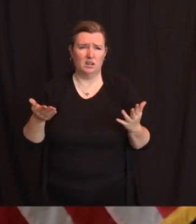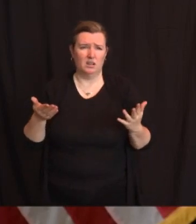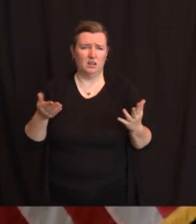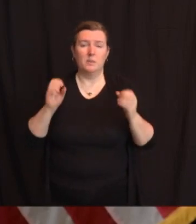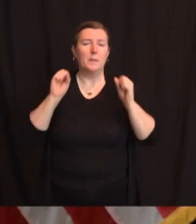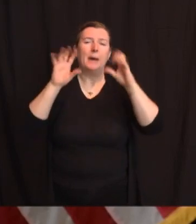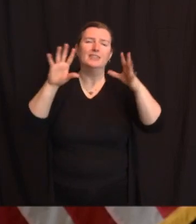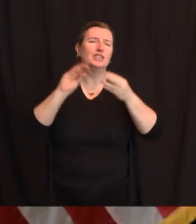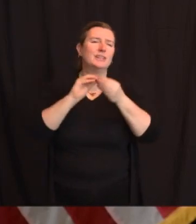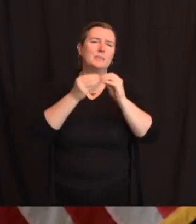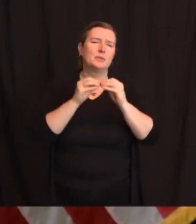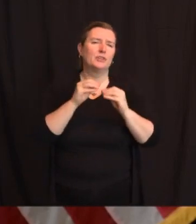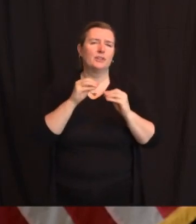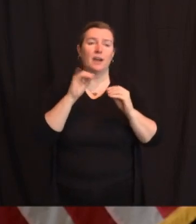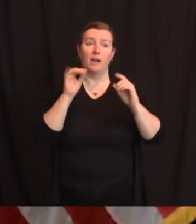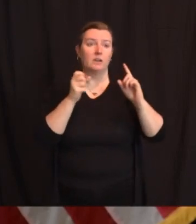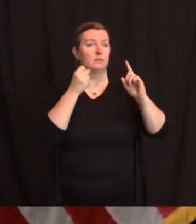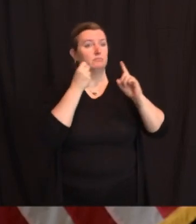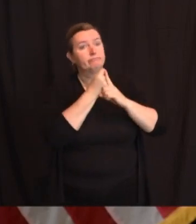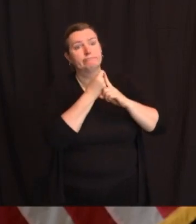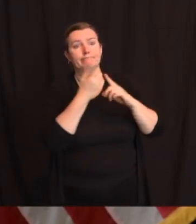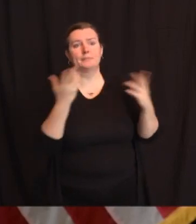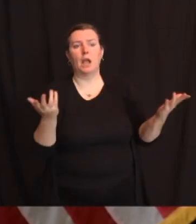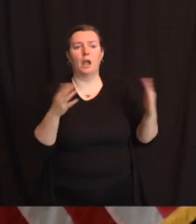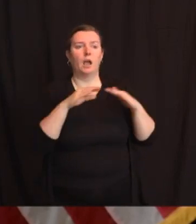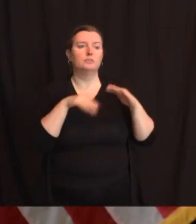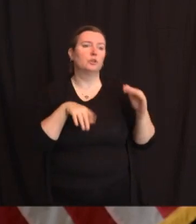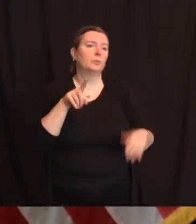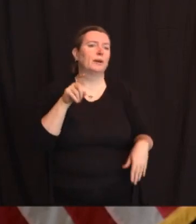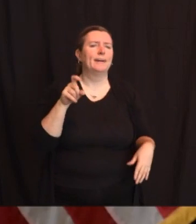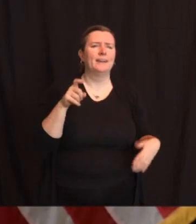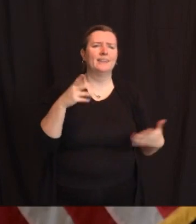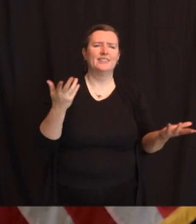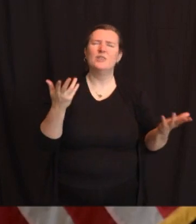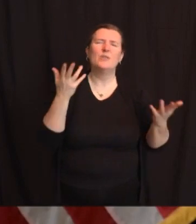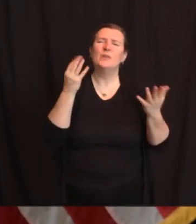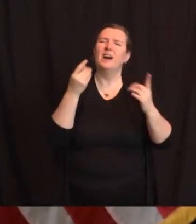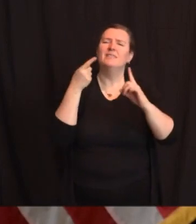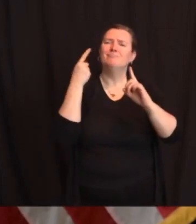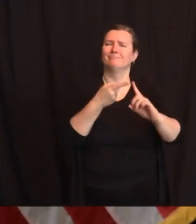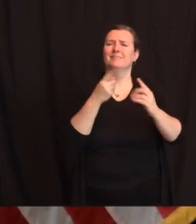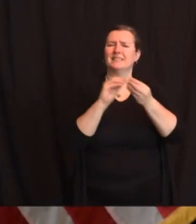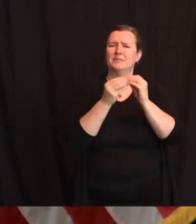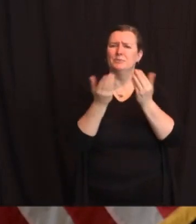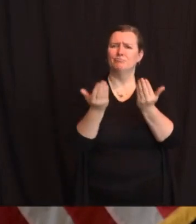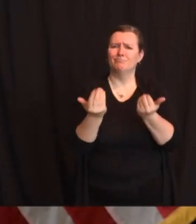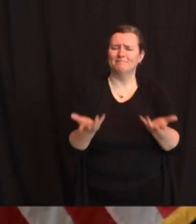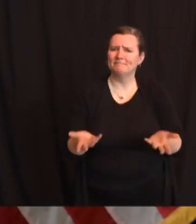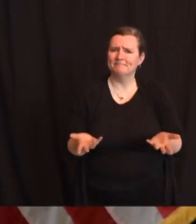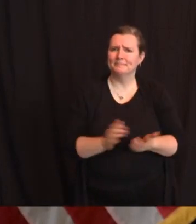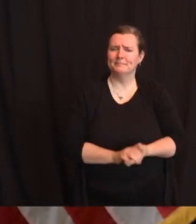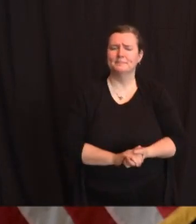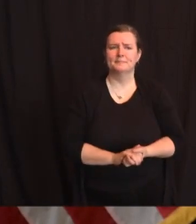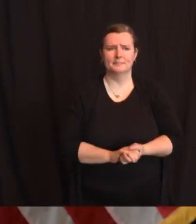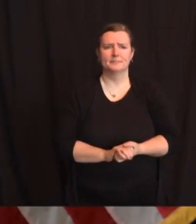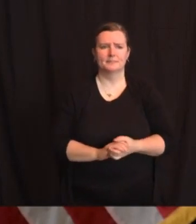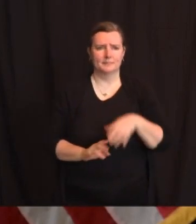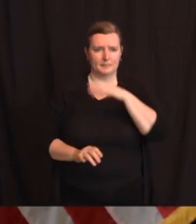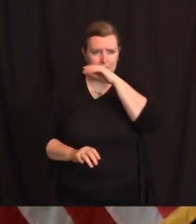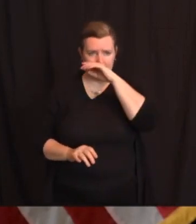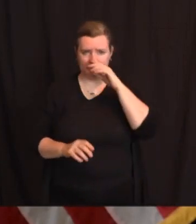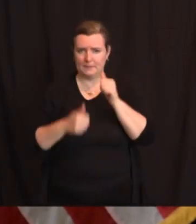public? The contractor to help with contact tracing, what specific steps are you asking to maintain